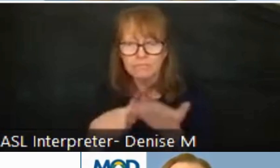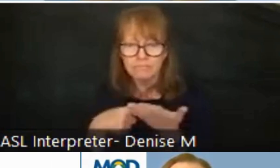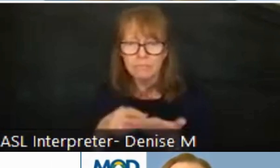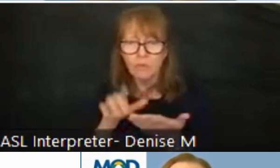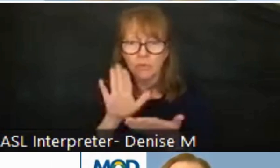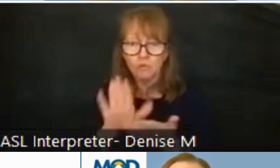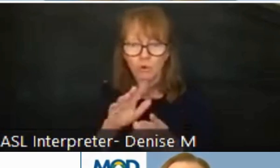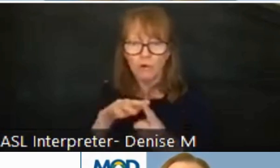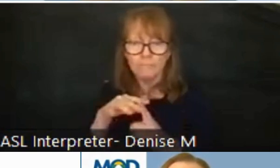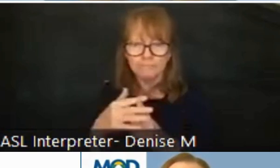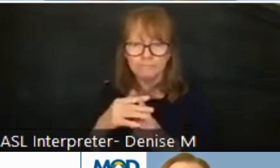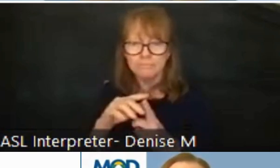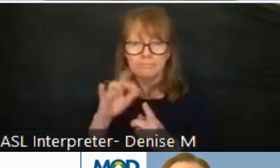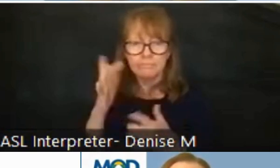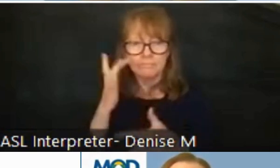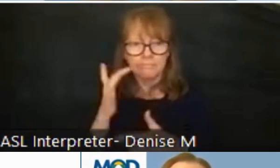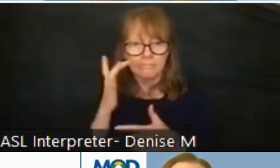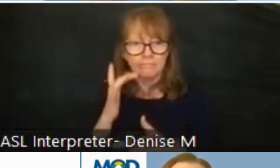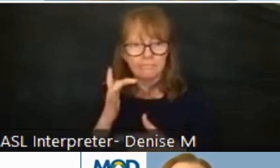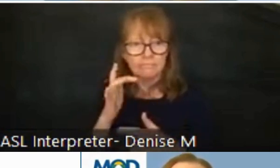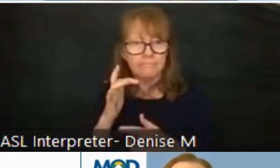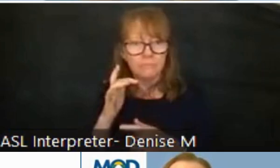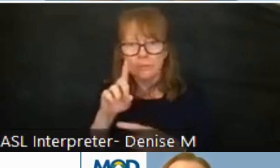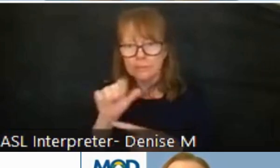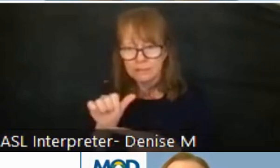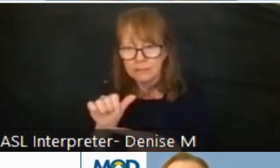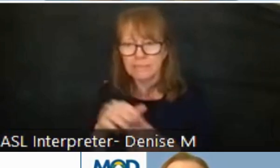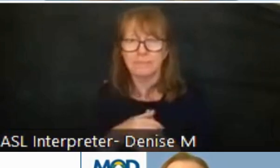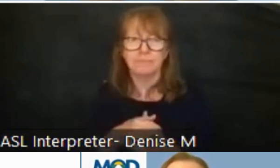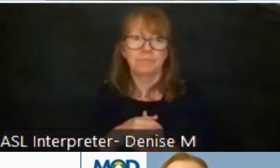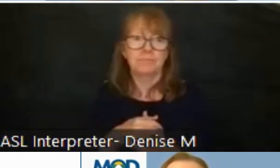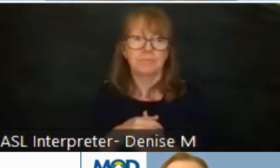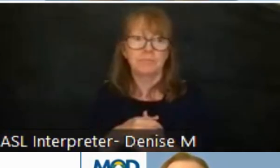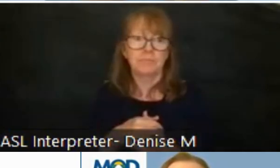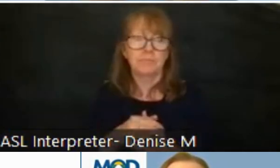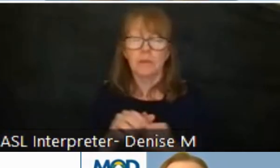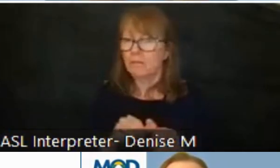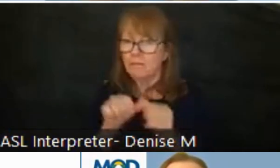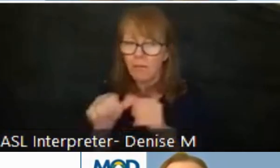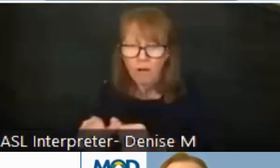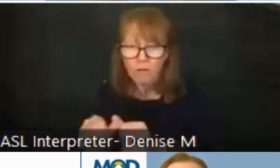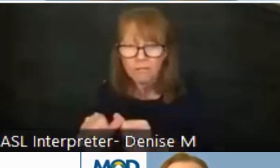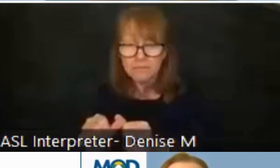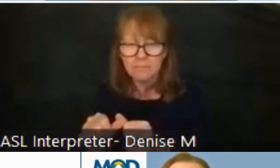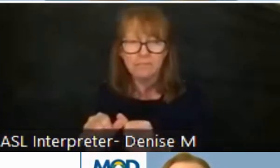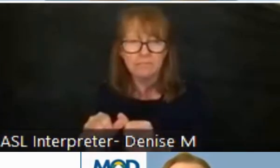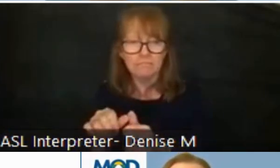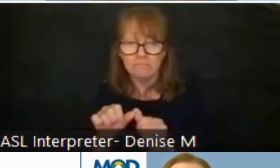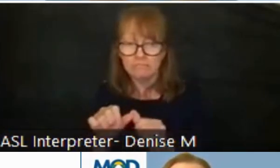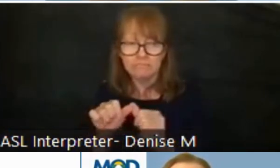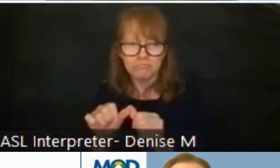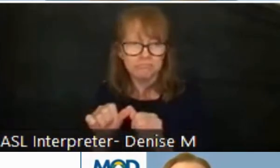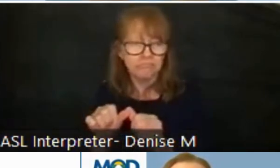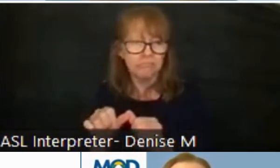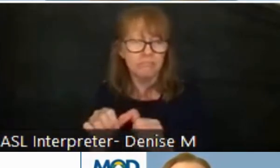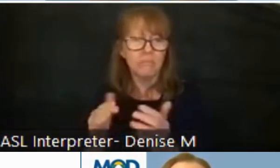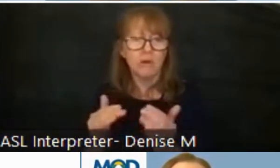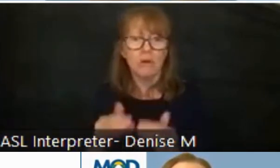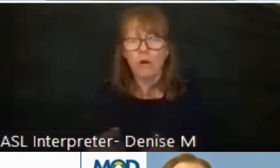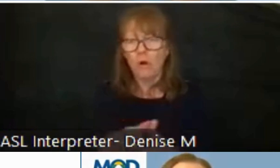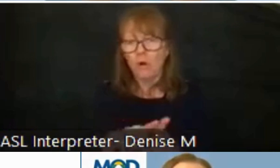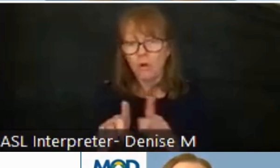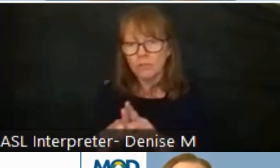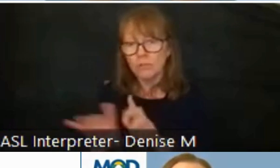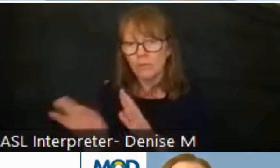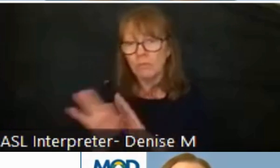you choose is involved in your continuing care, and it's often most helpful if you choose a provider who works with a condition related to